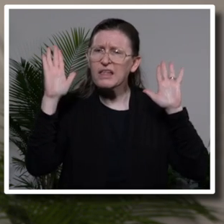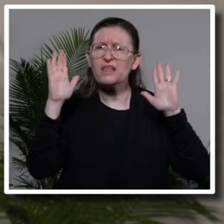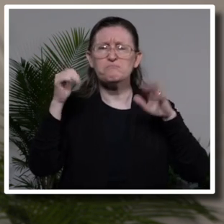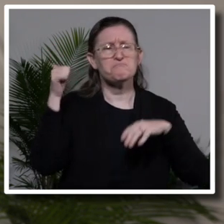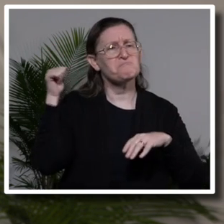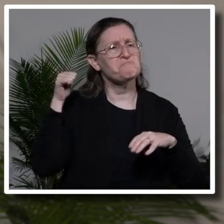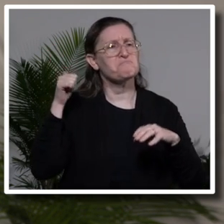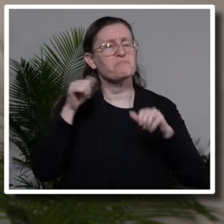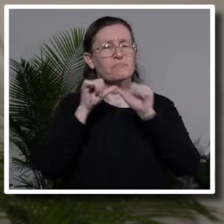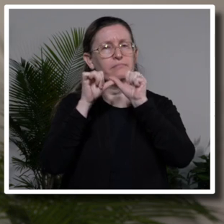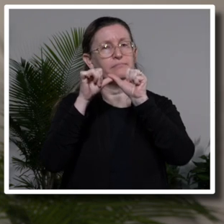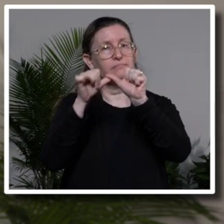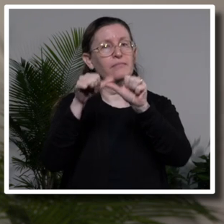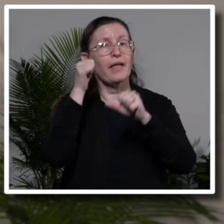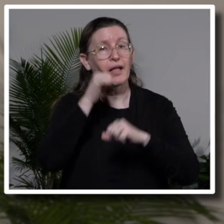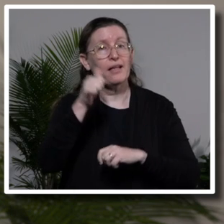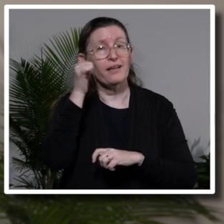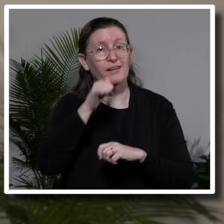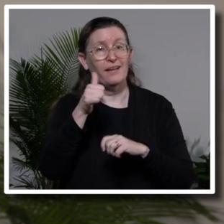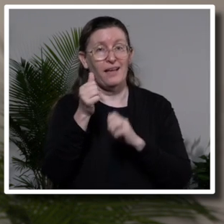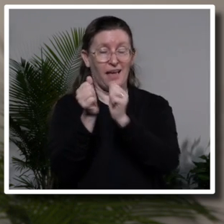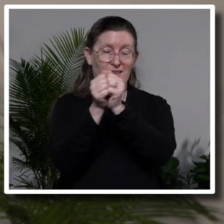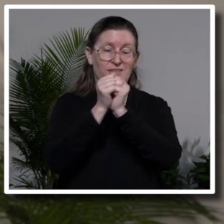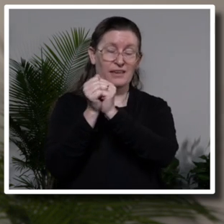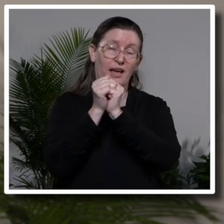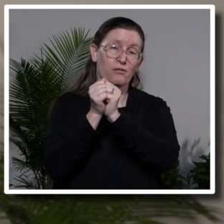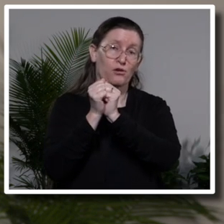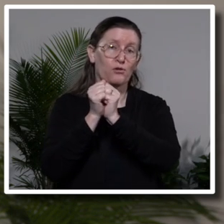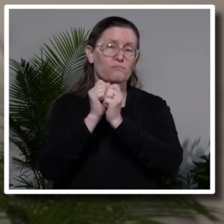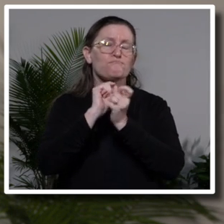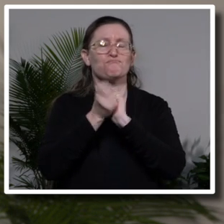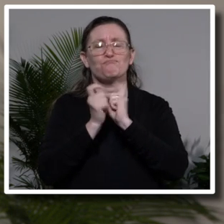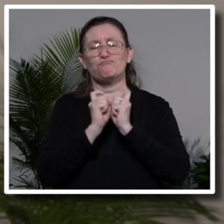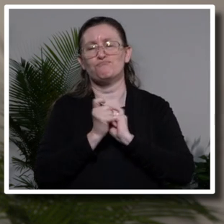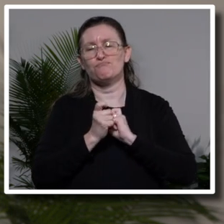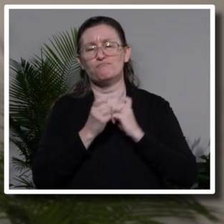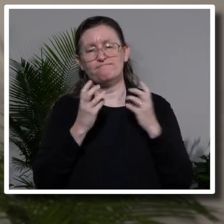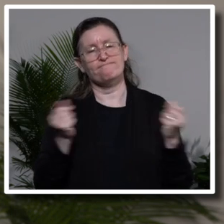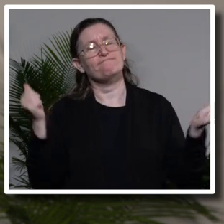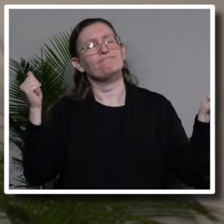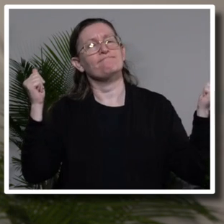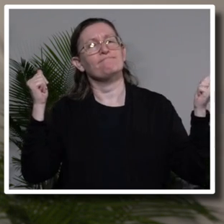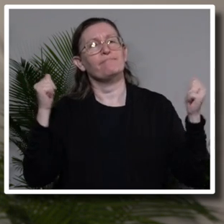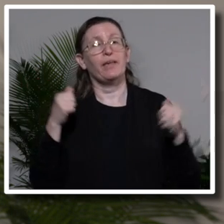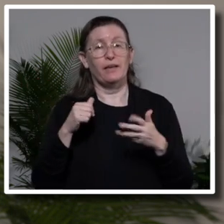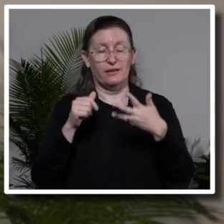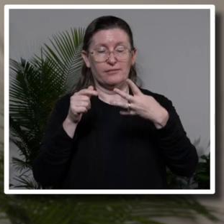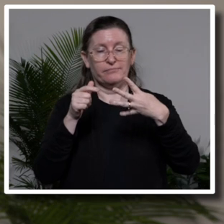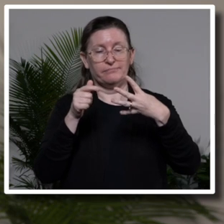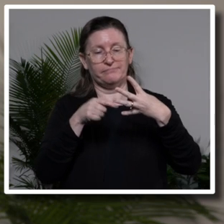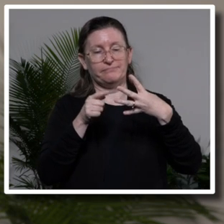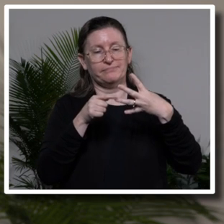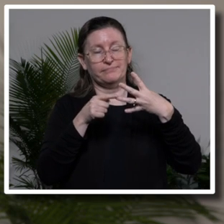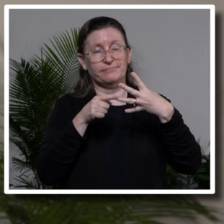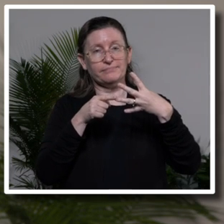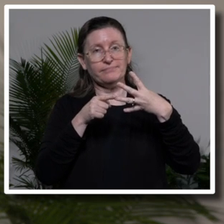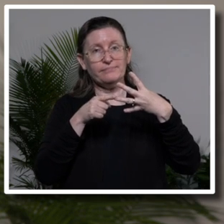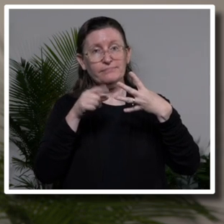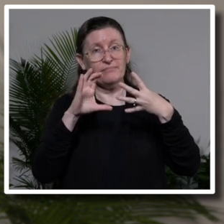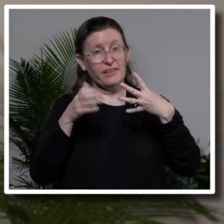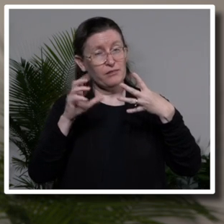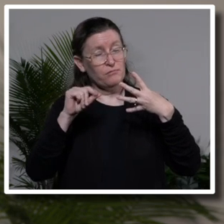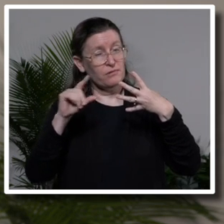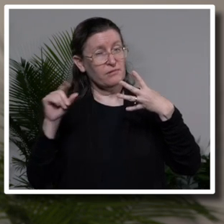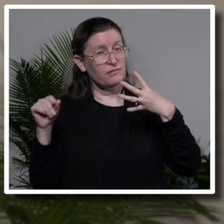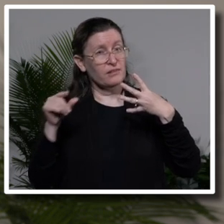kept going every day, and together, you and I have rolled with these changes. Question three, class of 2020.